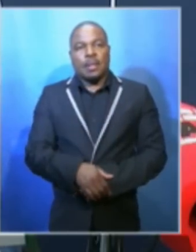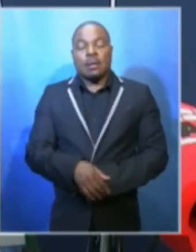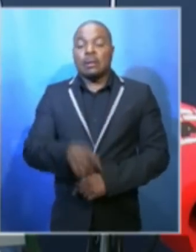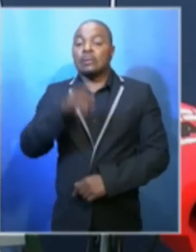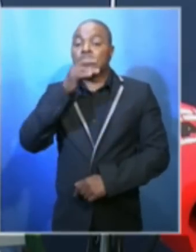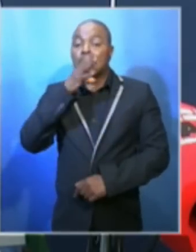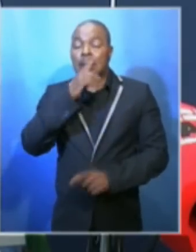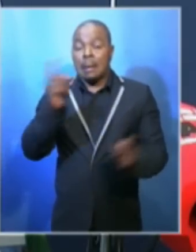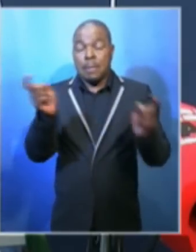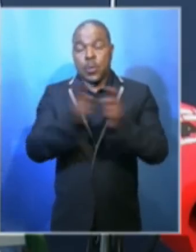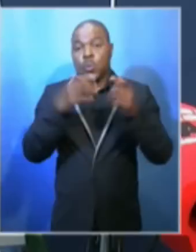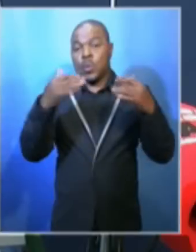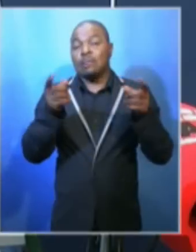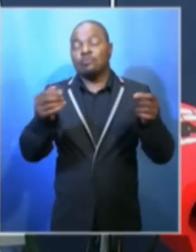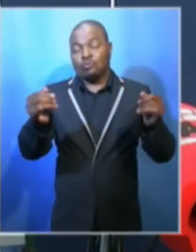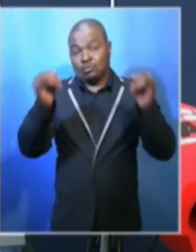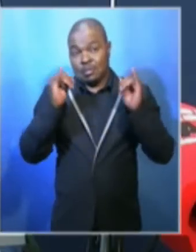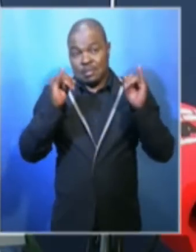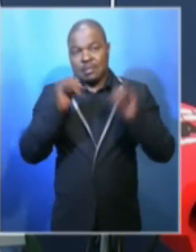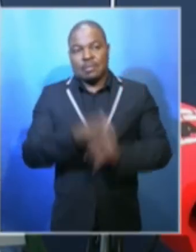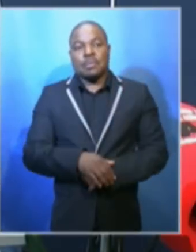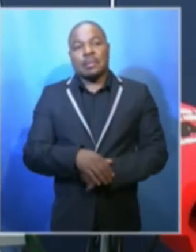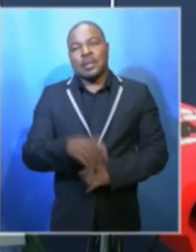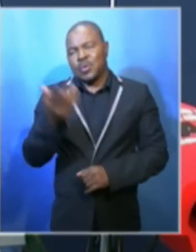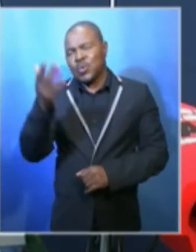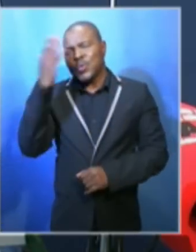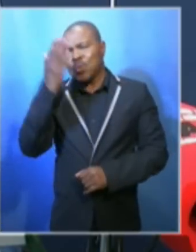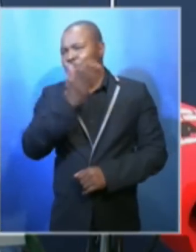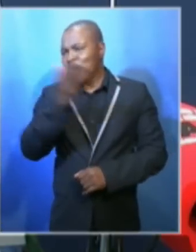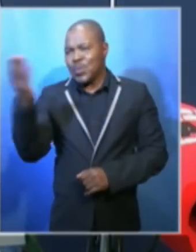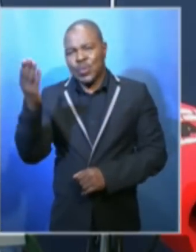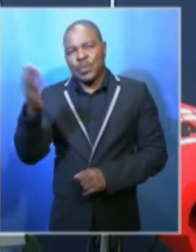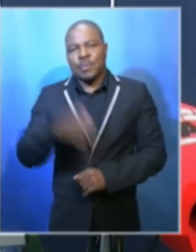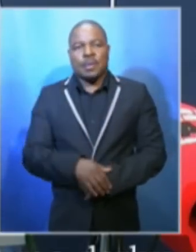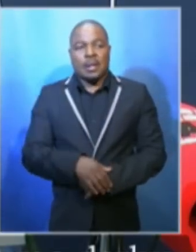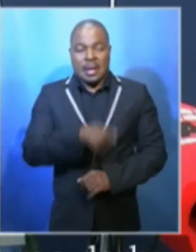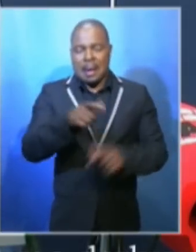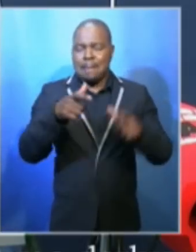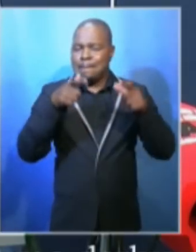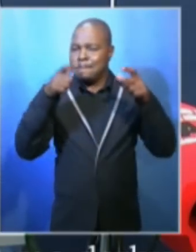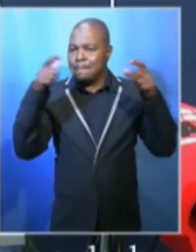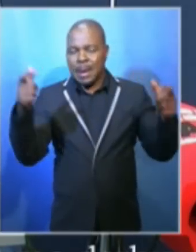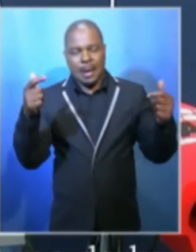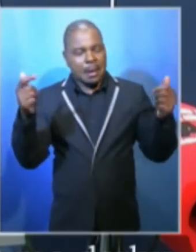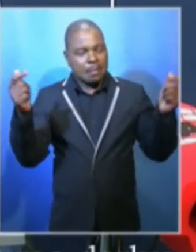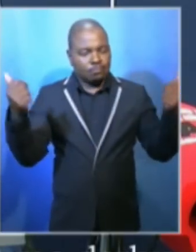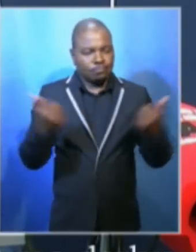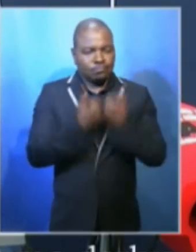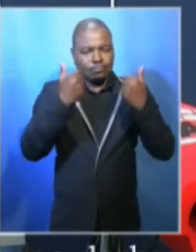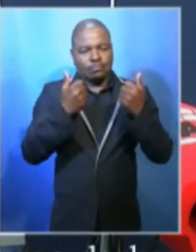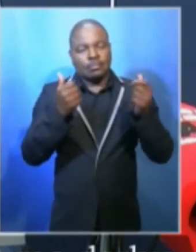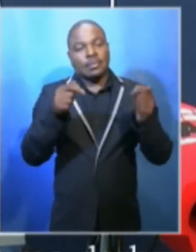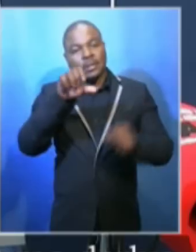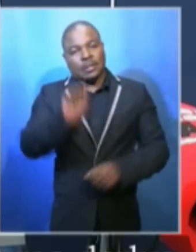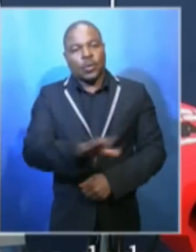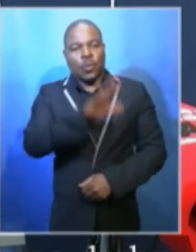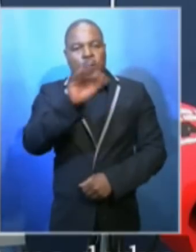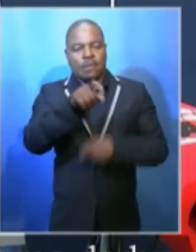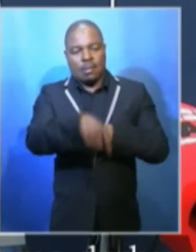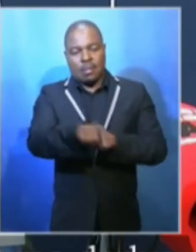cannot exaggerate or highlight it more. The biggest match in the calendar of the South African League or in